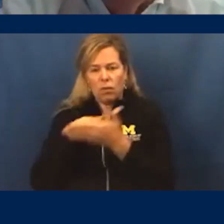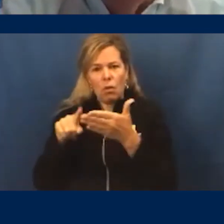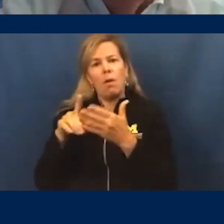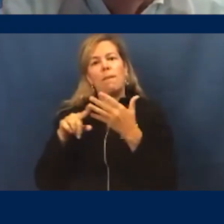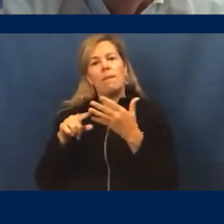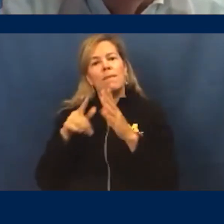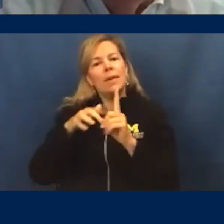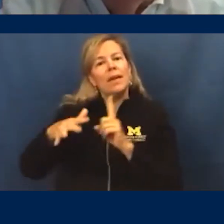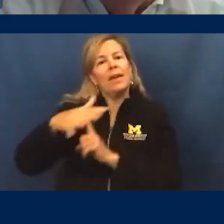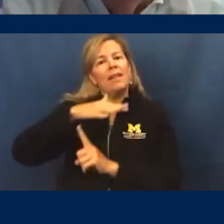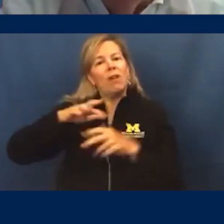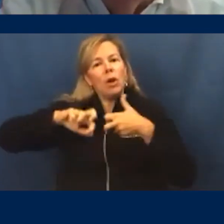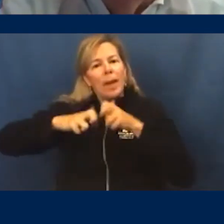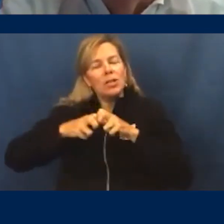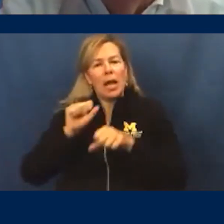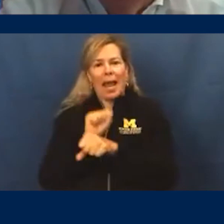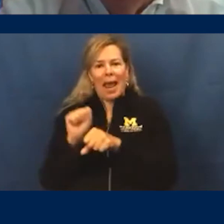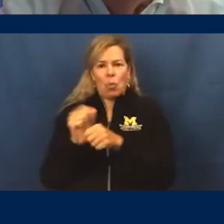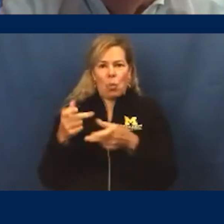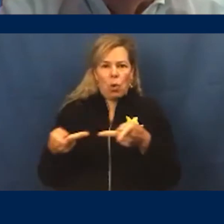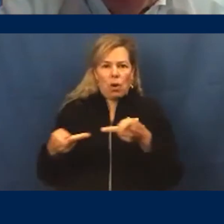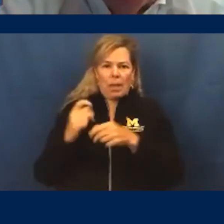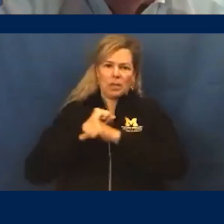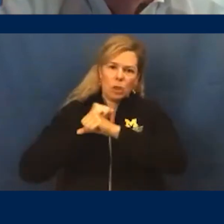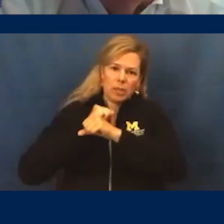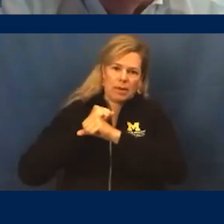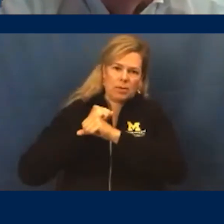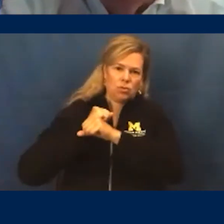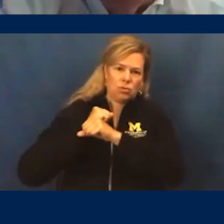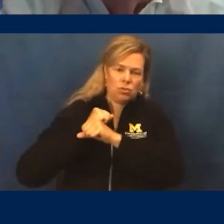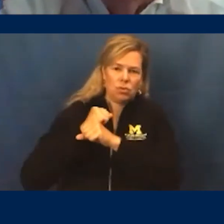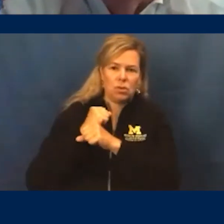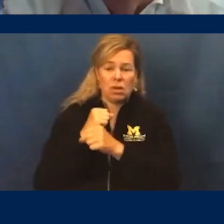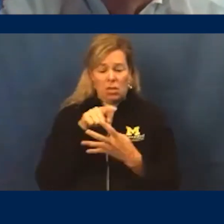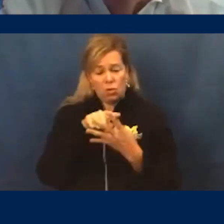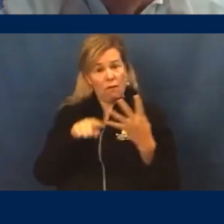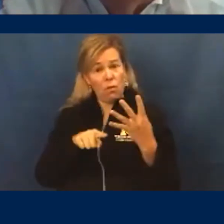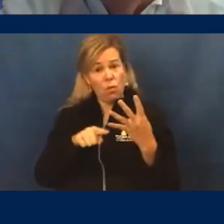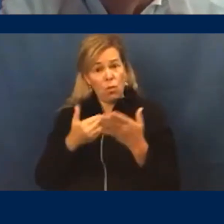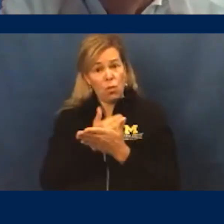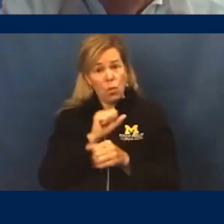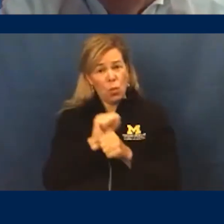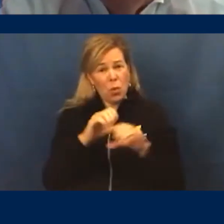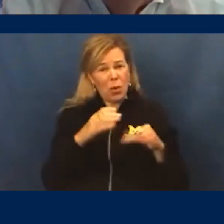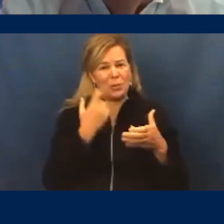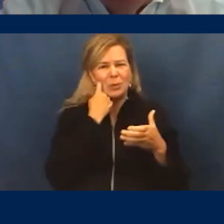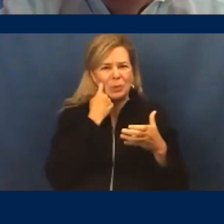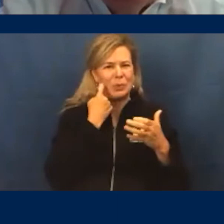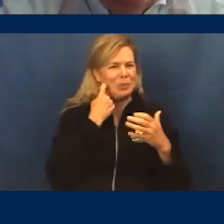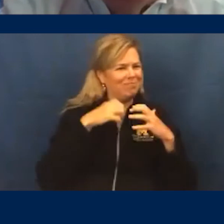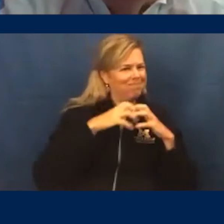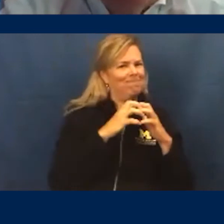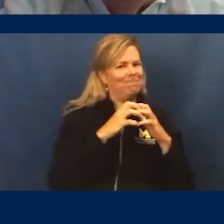workplace protections, prevention, and resilience, although those 4 work groups are literally just getting underway. I